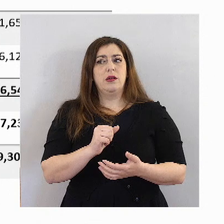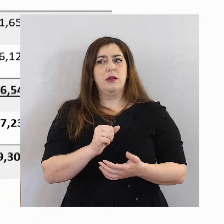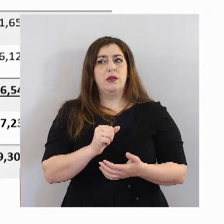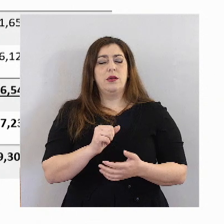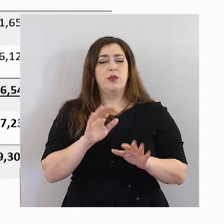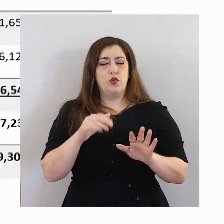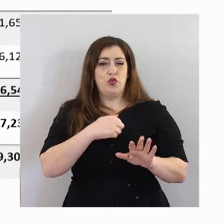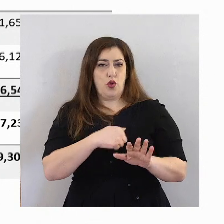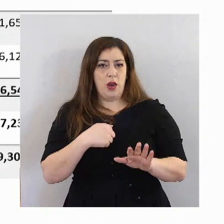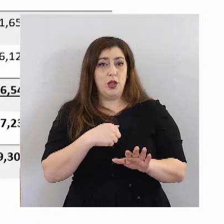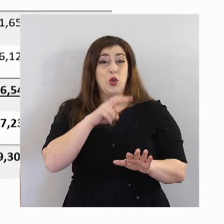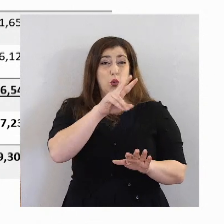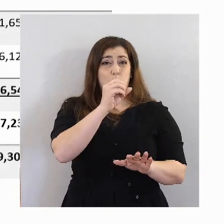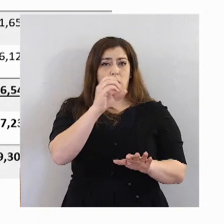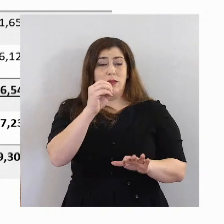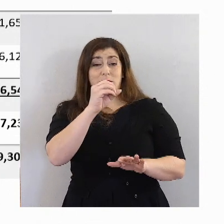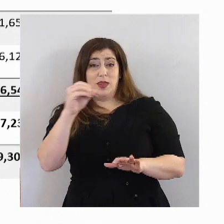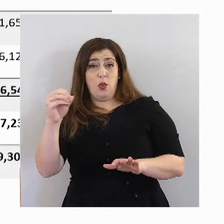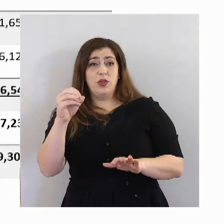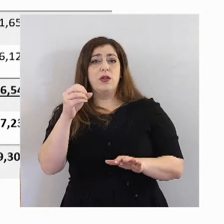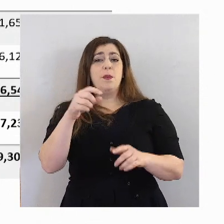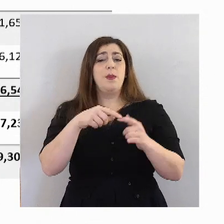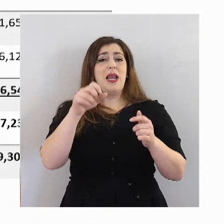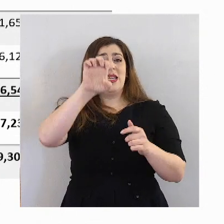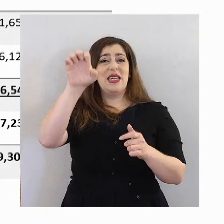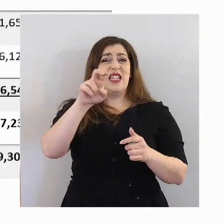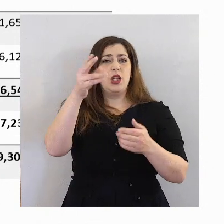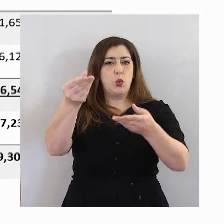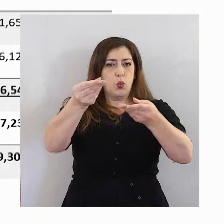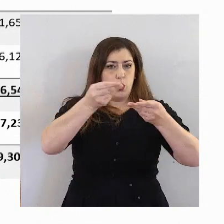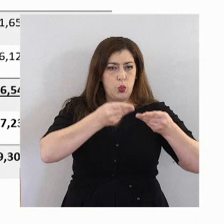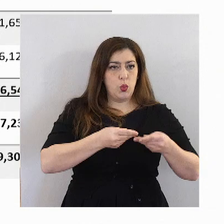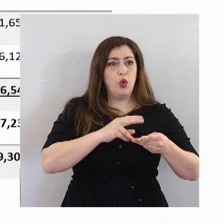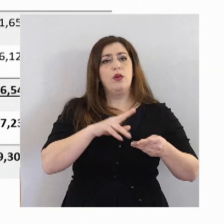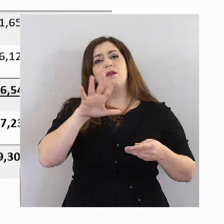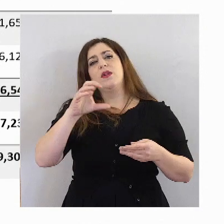around 200,000 is EU funds and 50,000 is